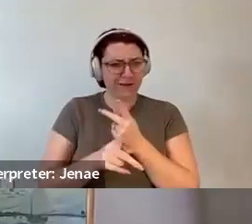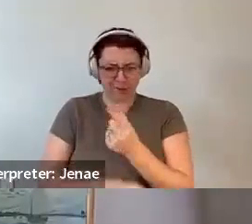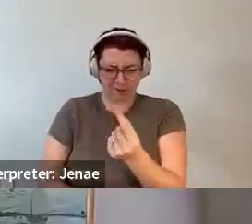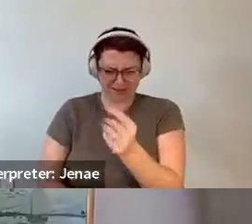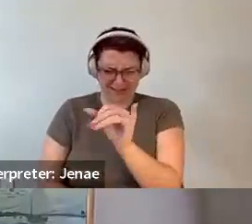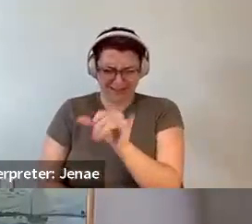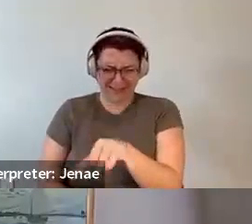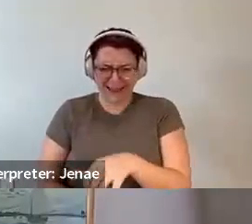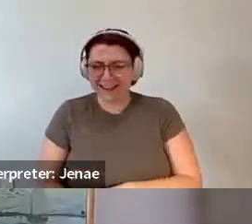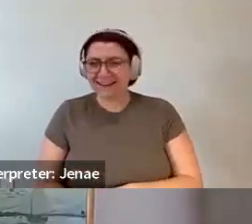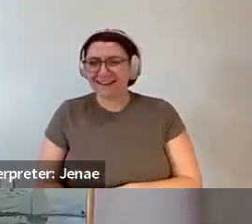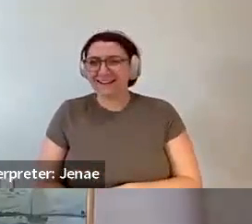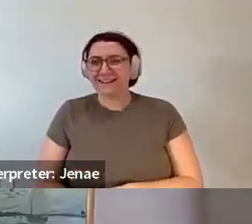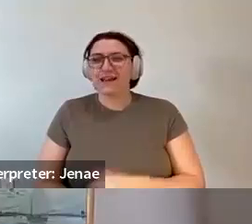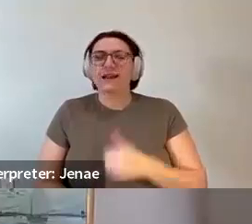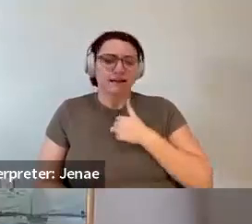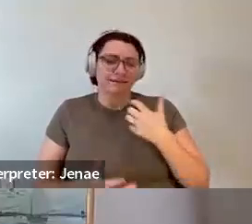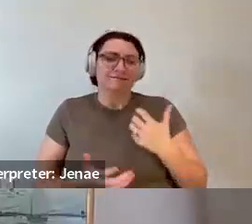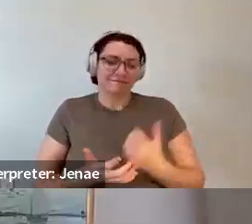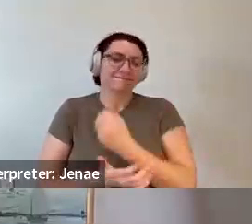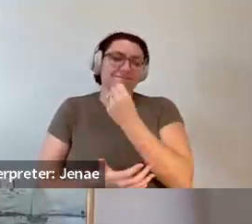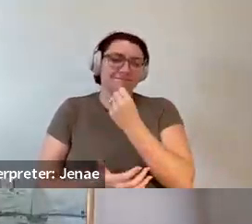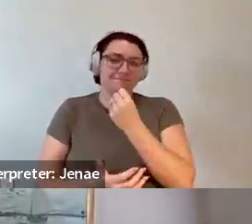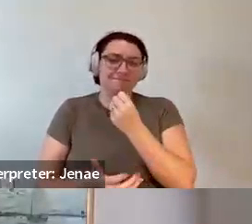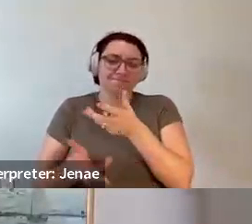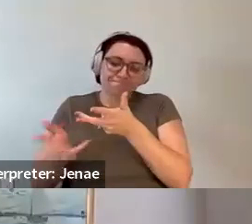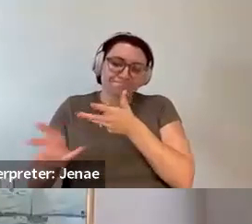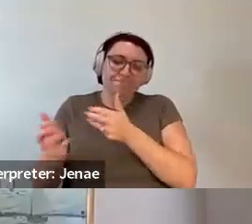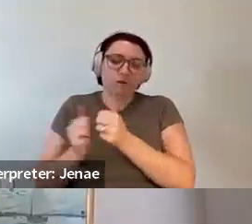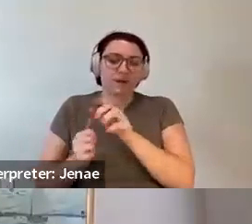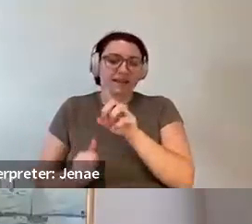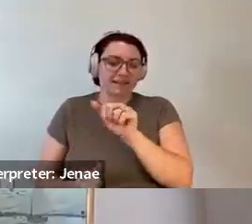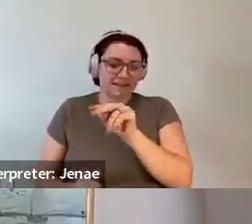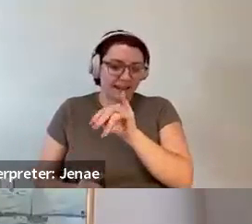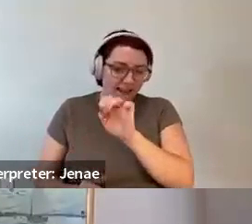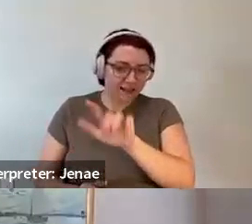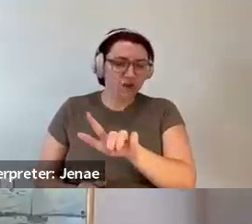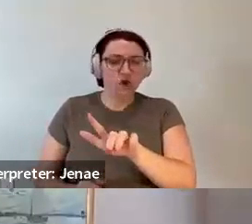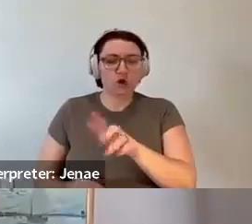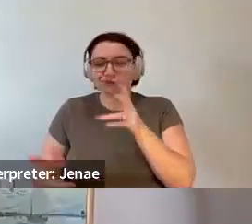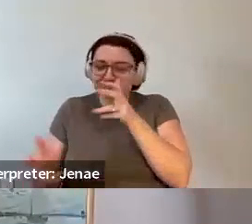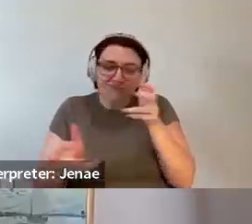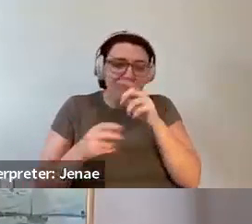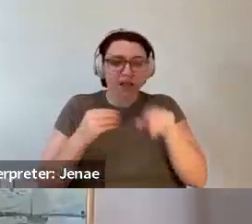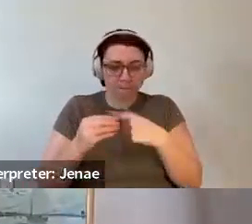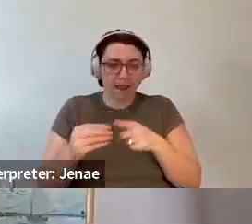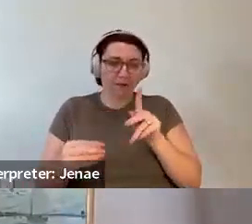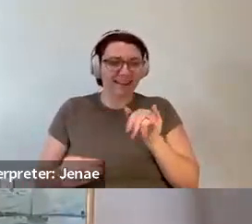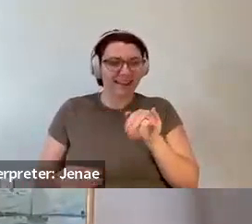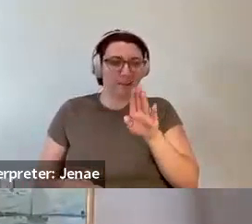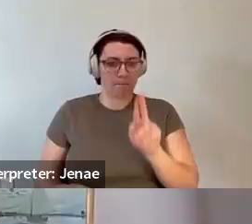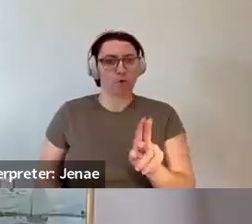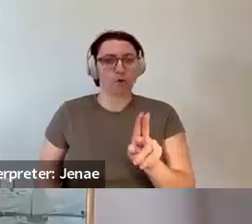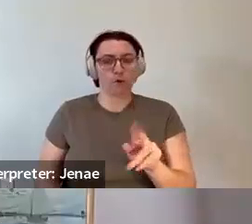But I had an opportunity to interact with Daniel and hear a little bit about Kibu, and thought that since